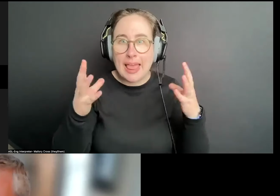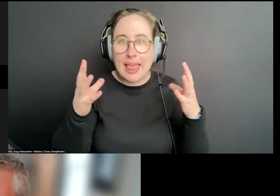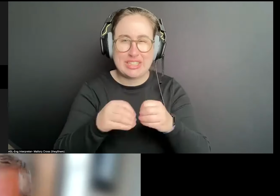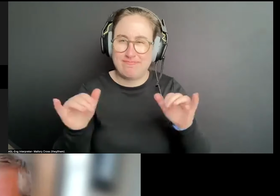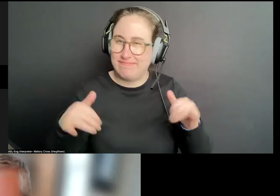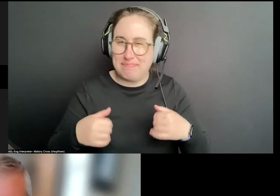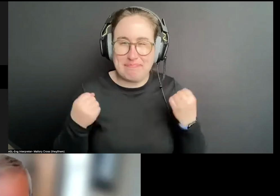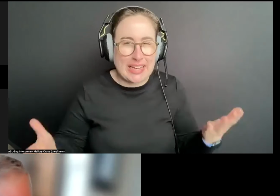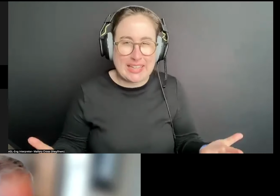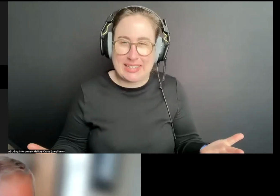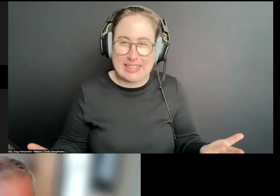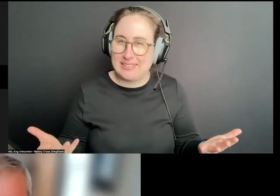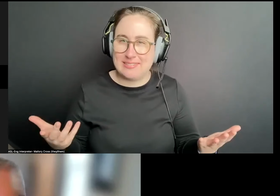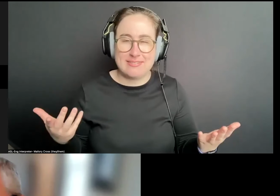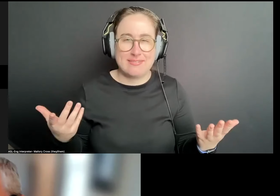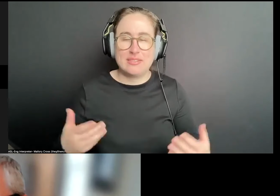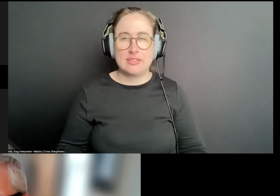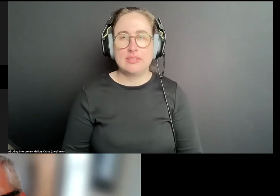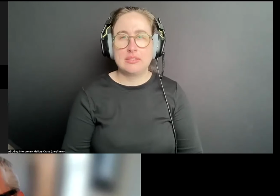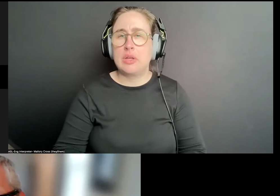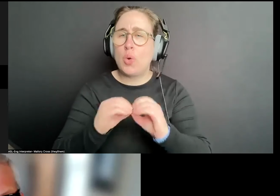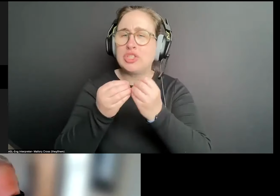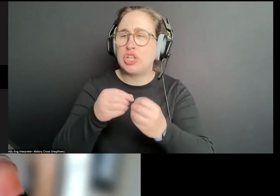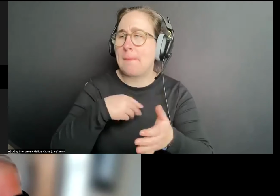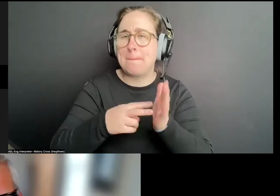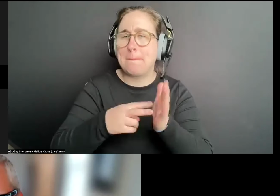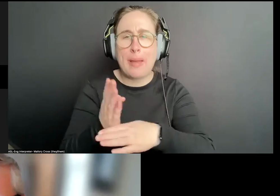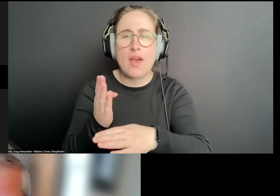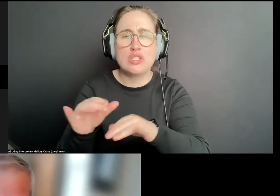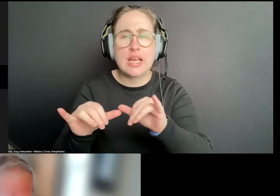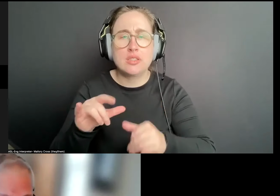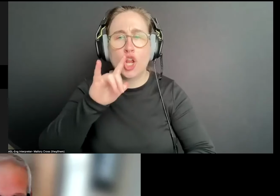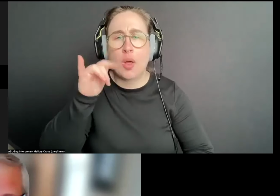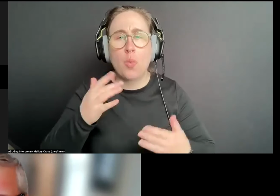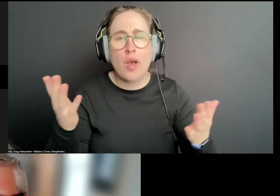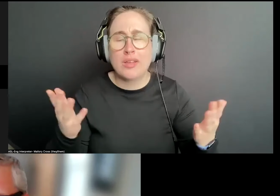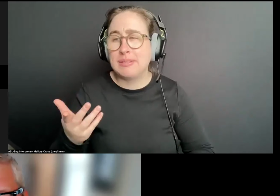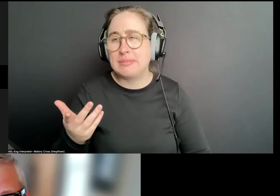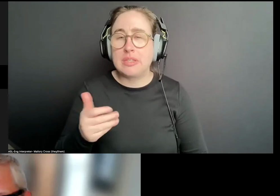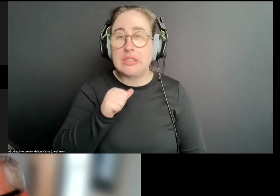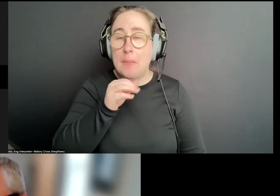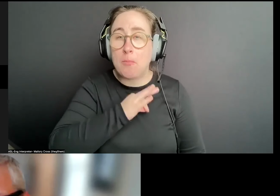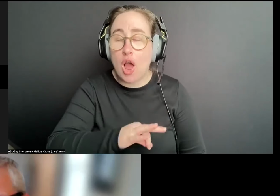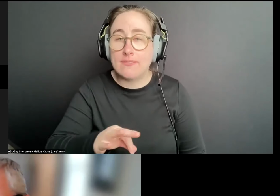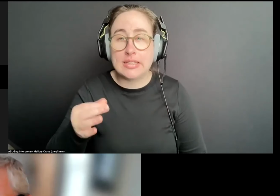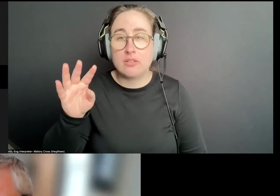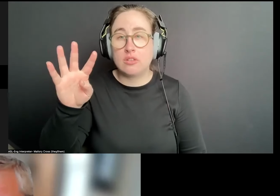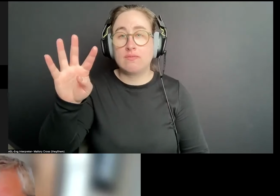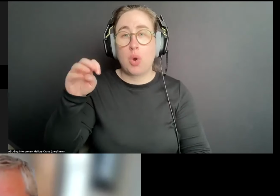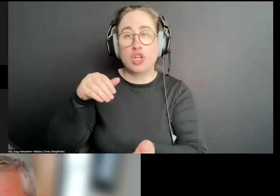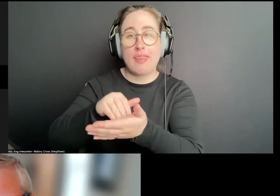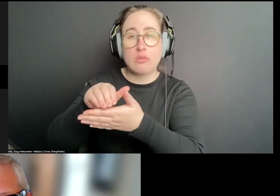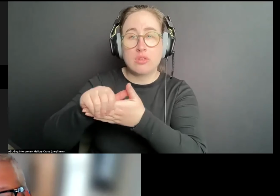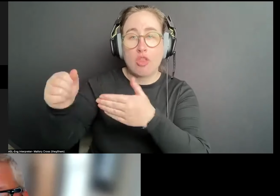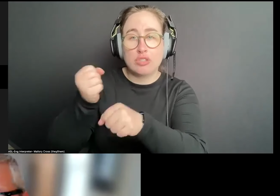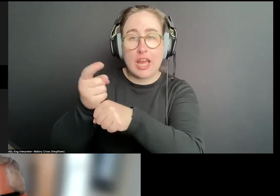you a sense of what these organizations look like, the average size of the organization, probably a nonprofit of about $400,000 a year at